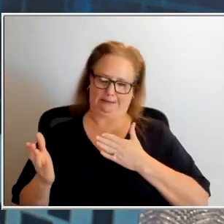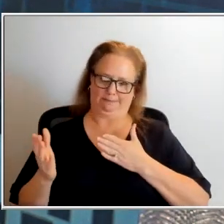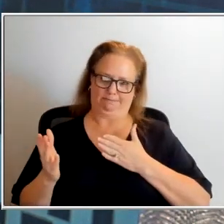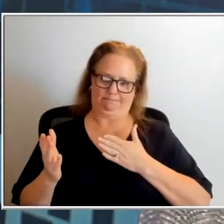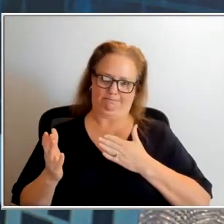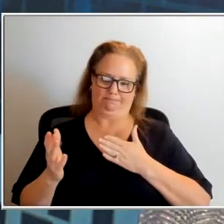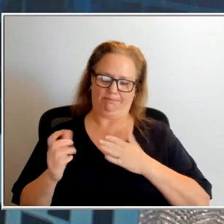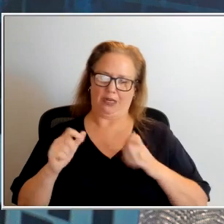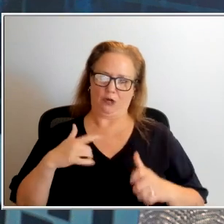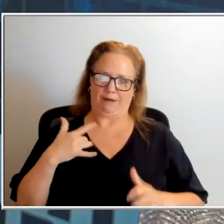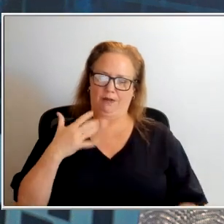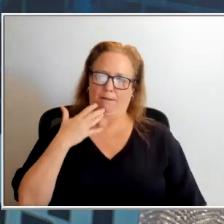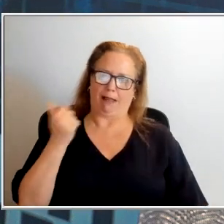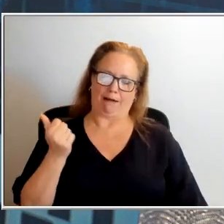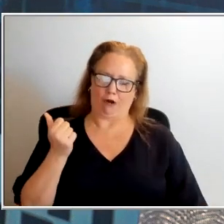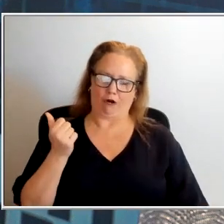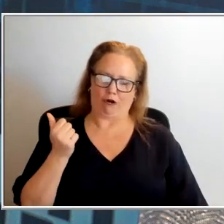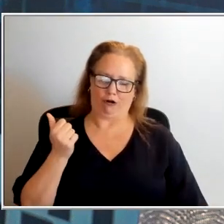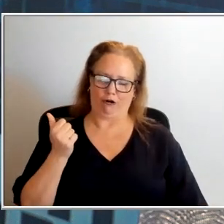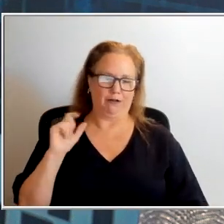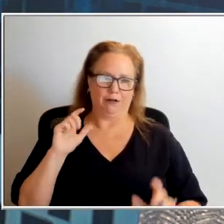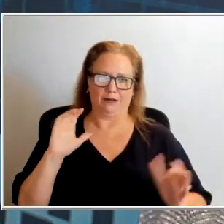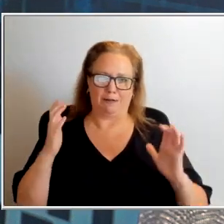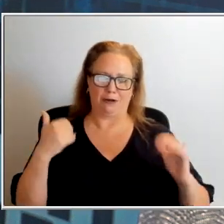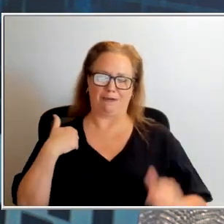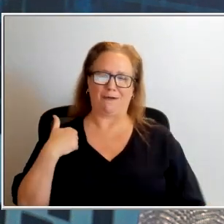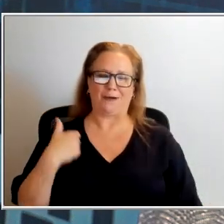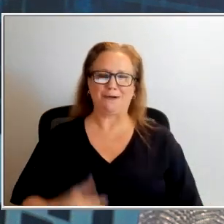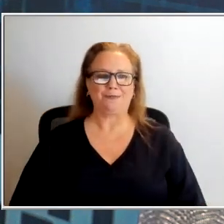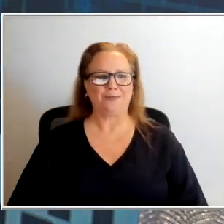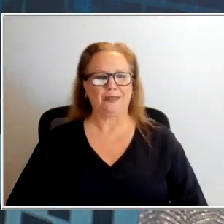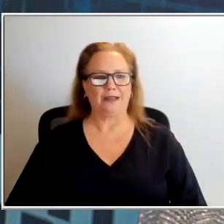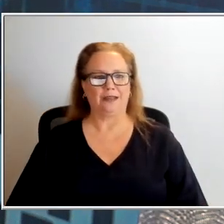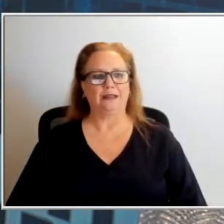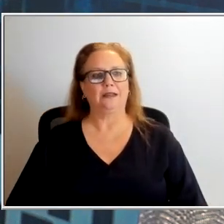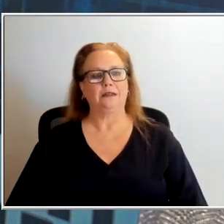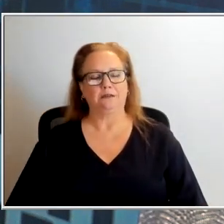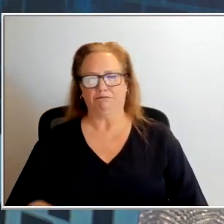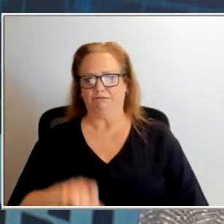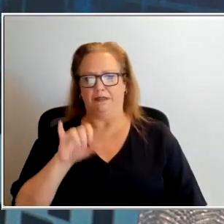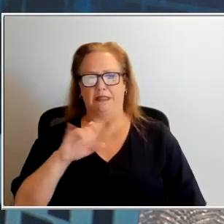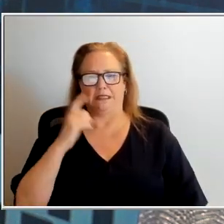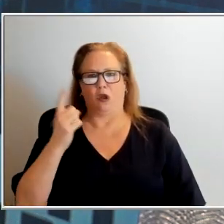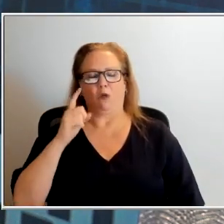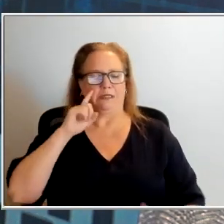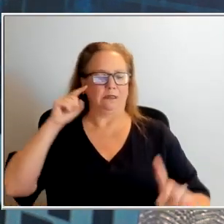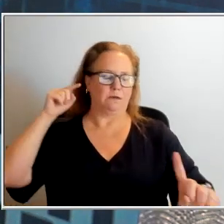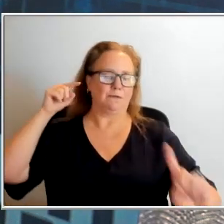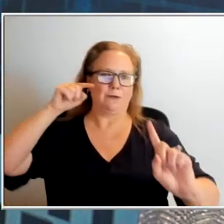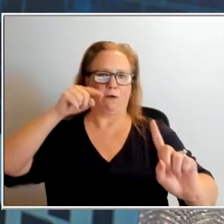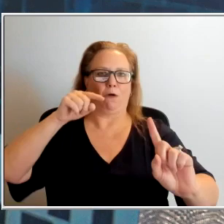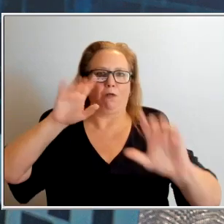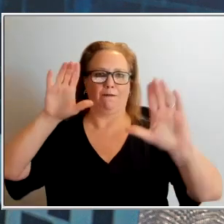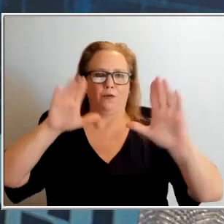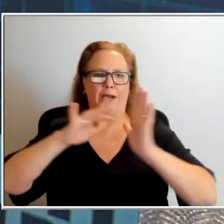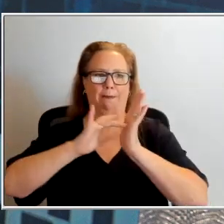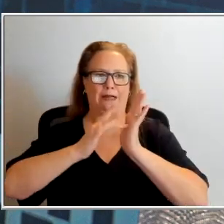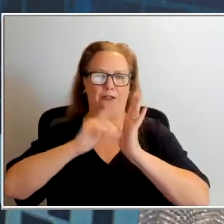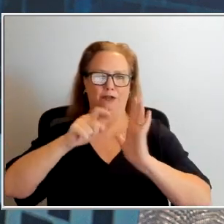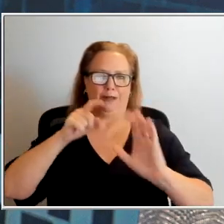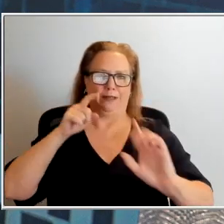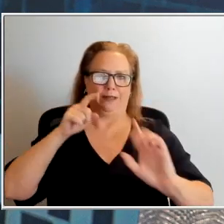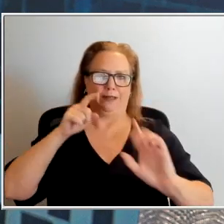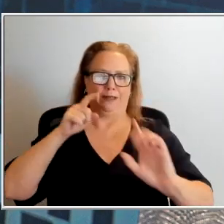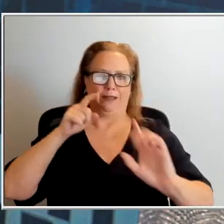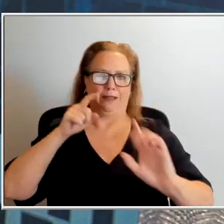feel better than you've done before. And ultimately, that's always the goal of great medicine. It should be the goal of